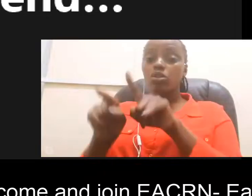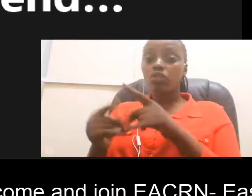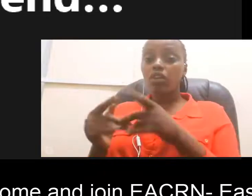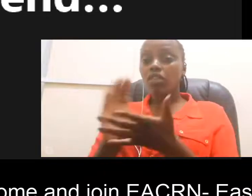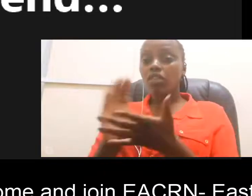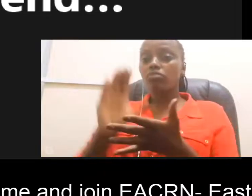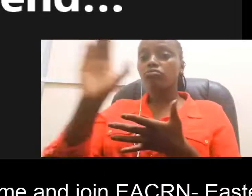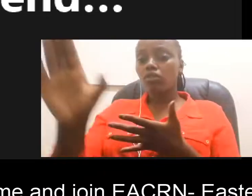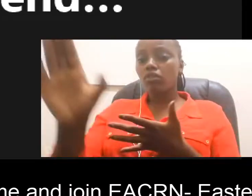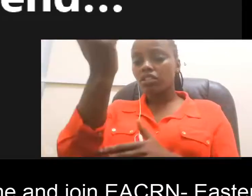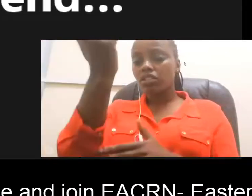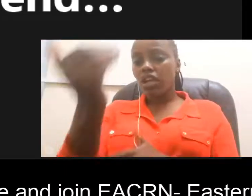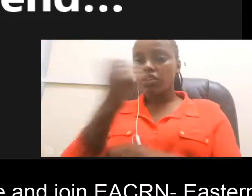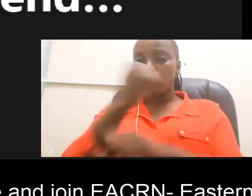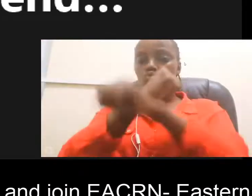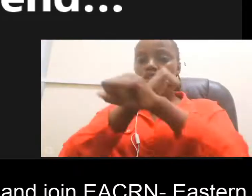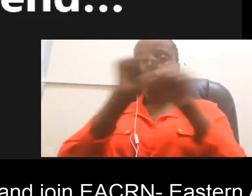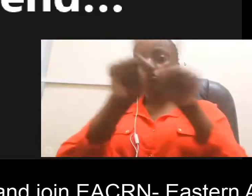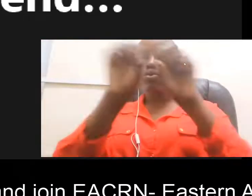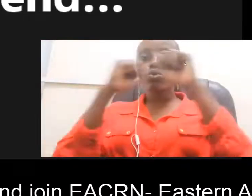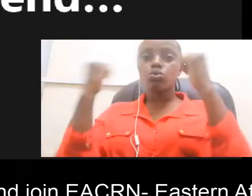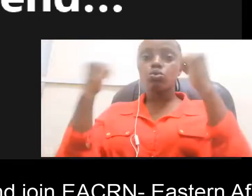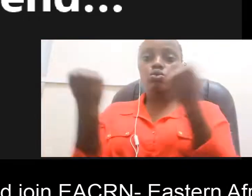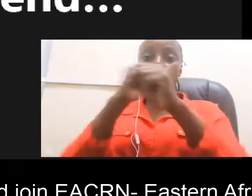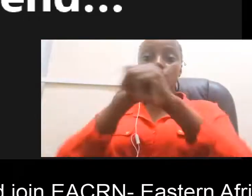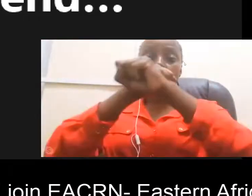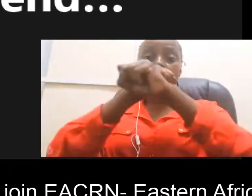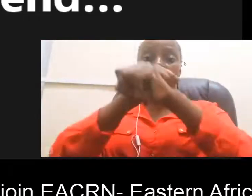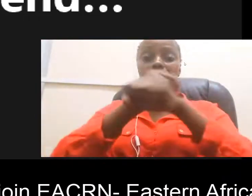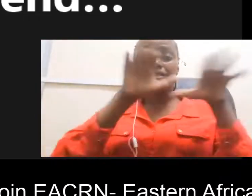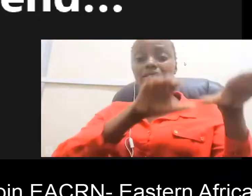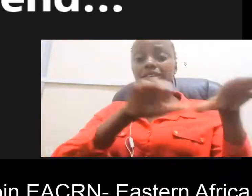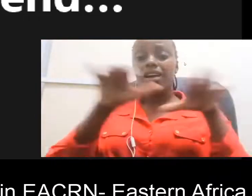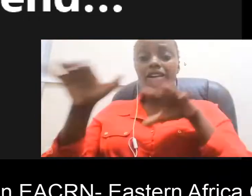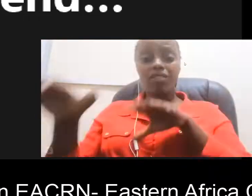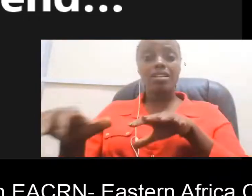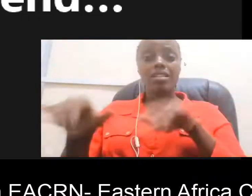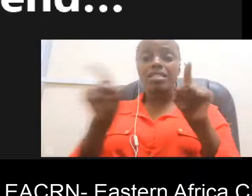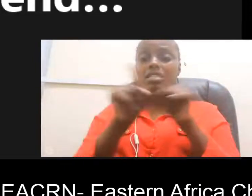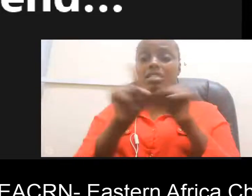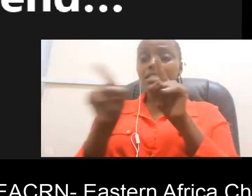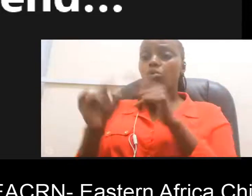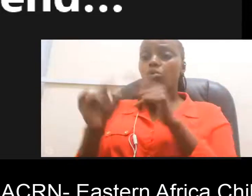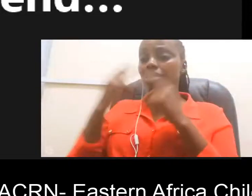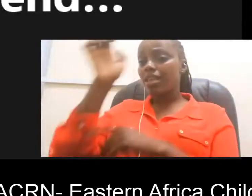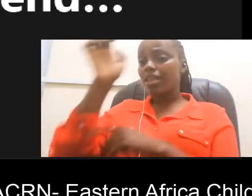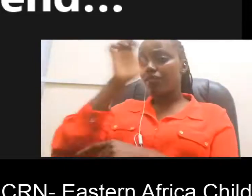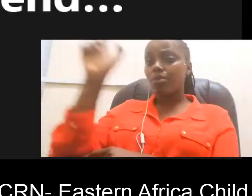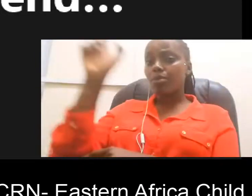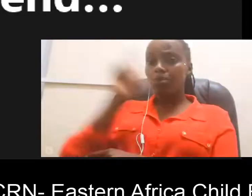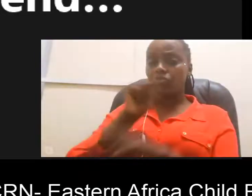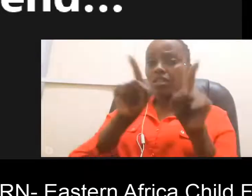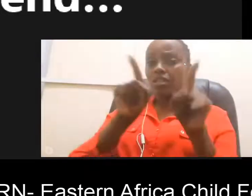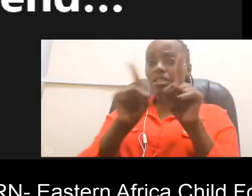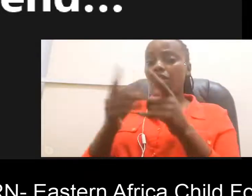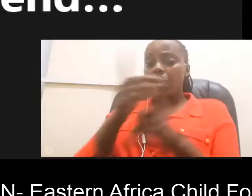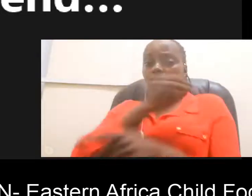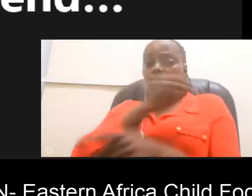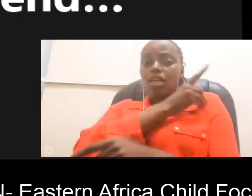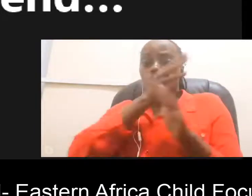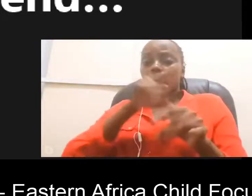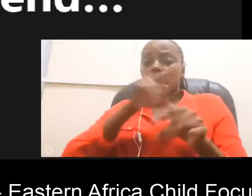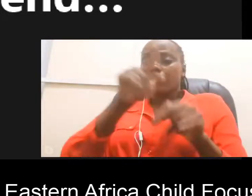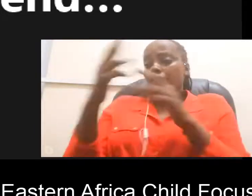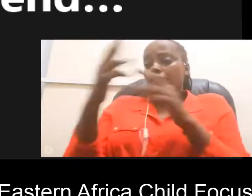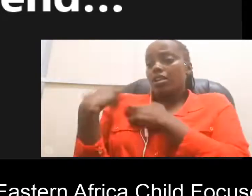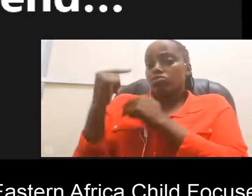protection, social protection, are suffering really. They seem to be completely ignored, and the medics are driving the response. So I